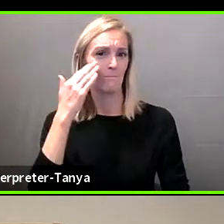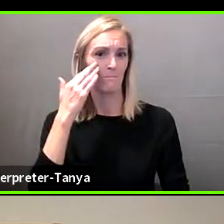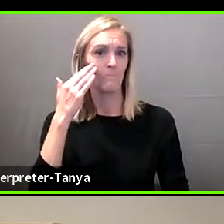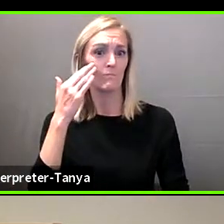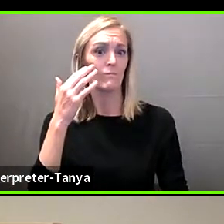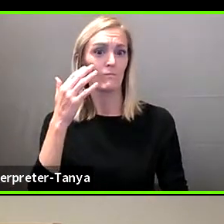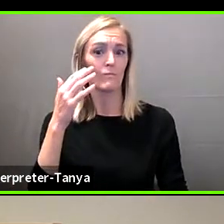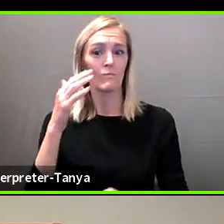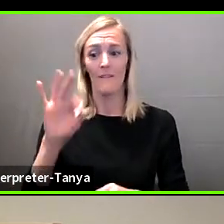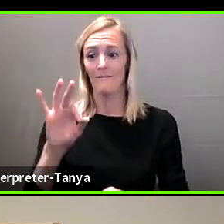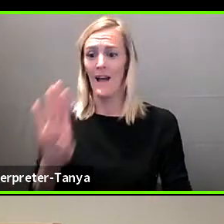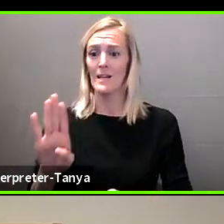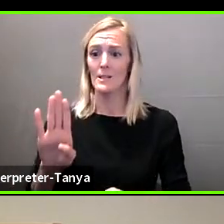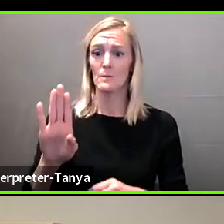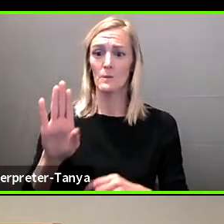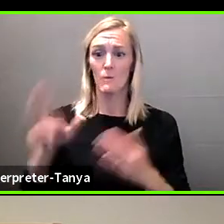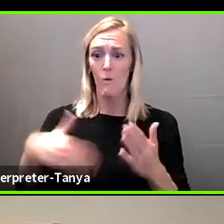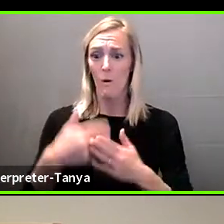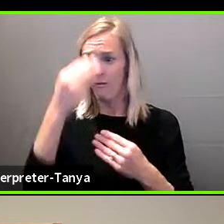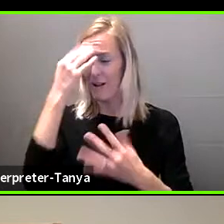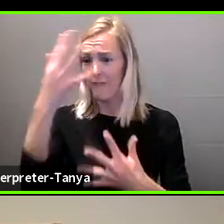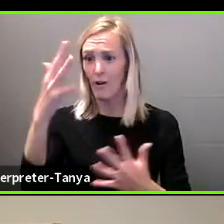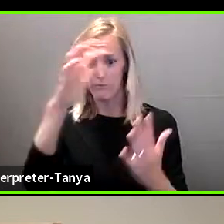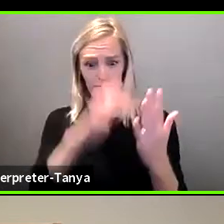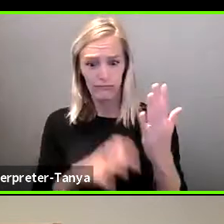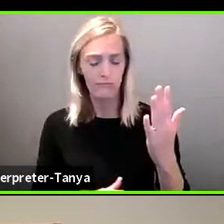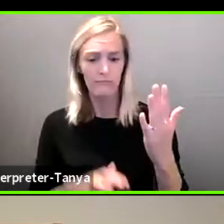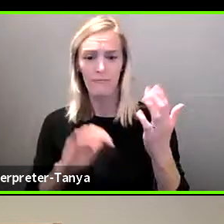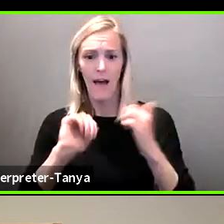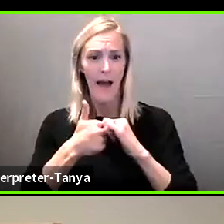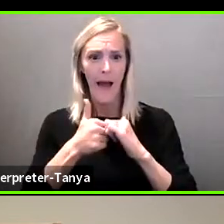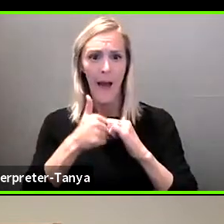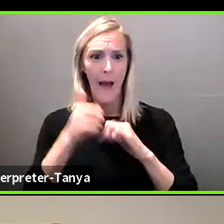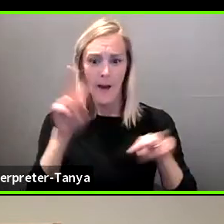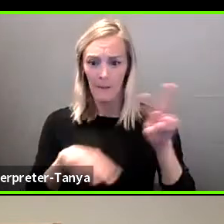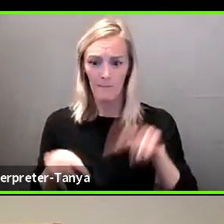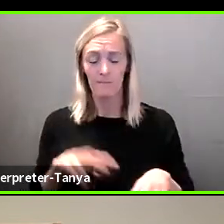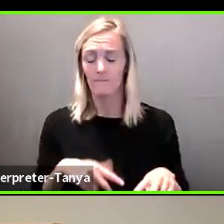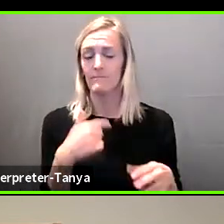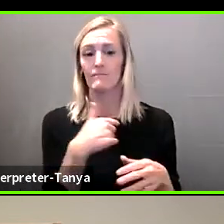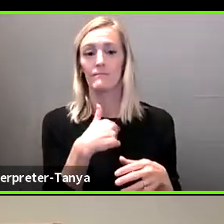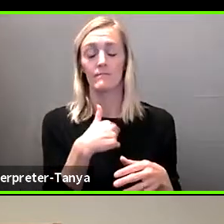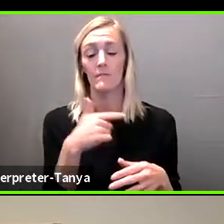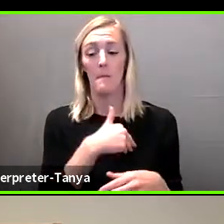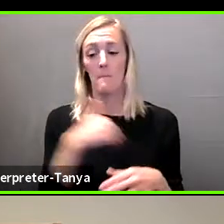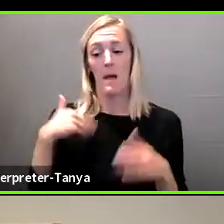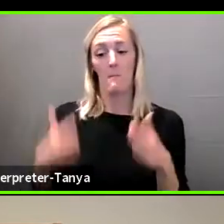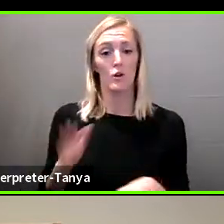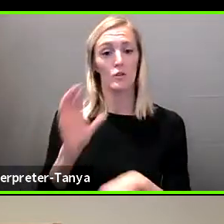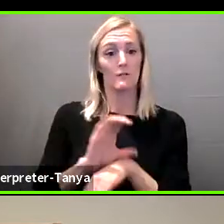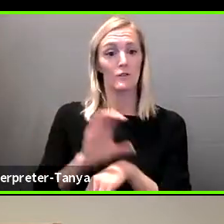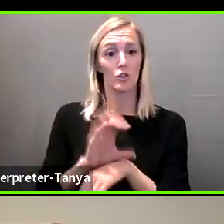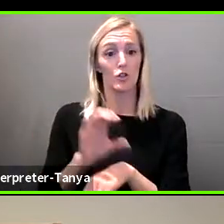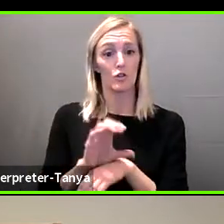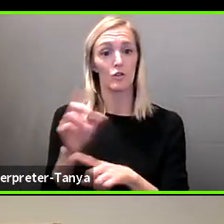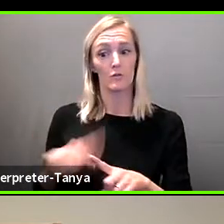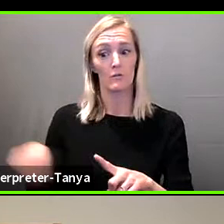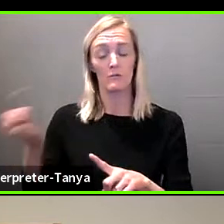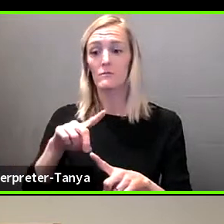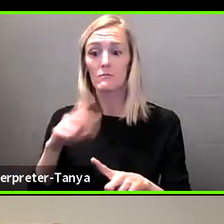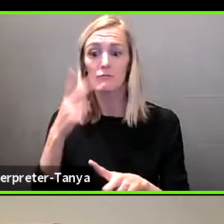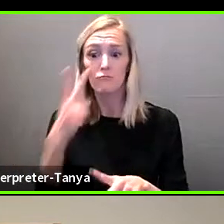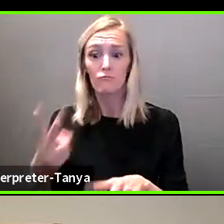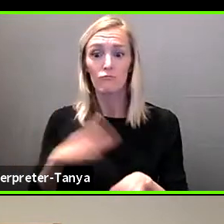that you get on Facebook. I've had many conversations with members of the church who take some of the stuff that they hear